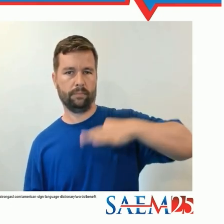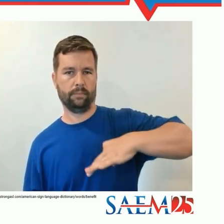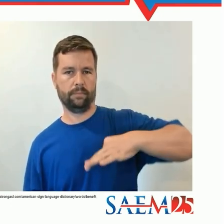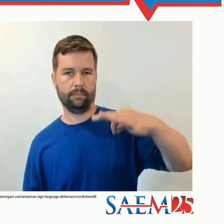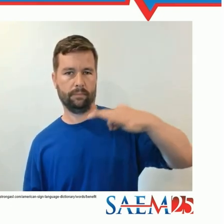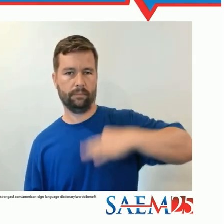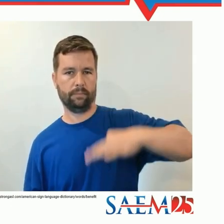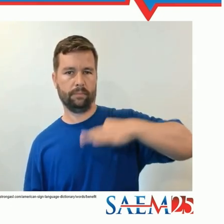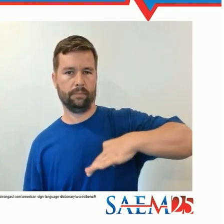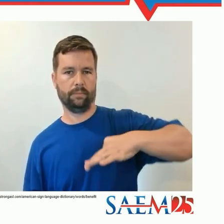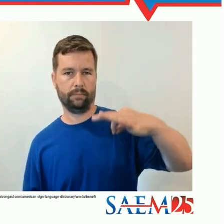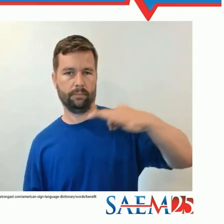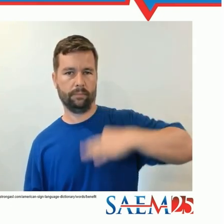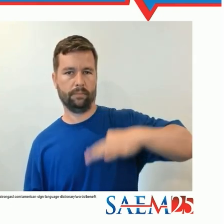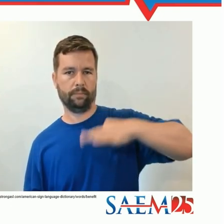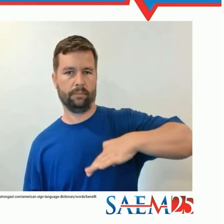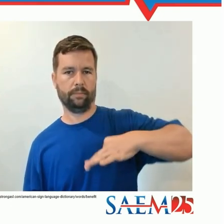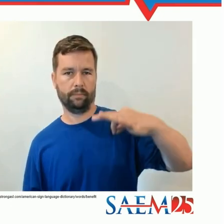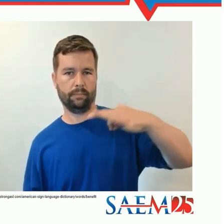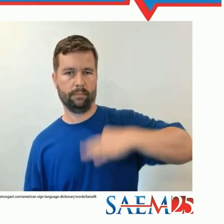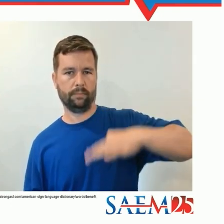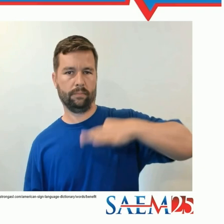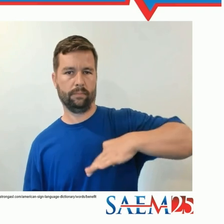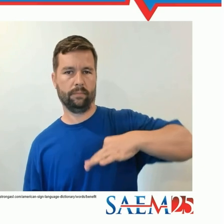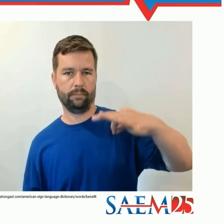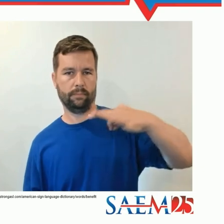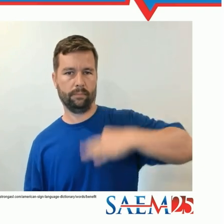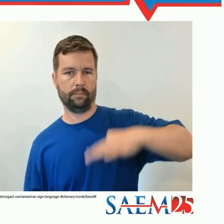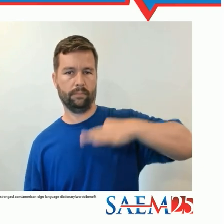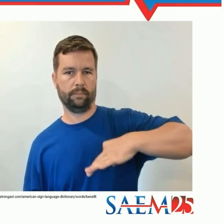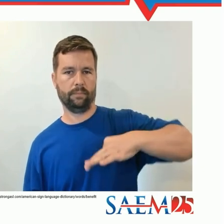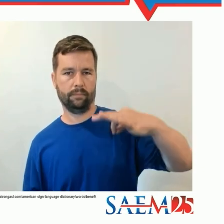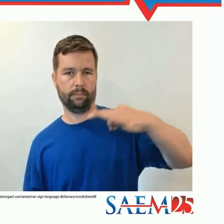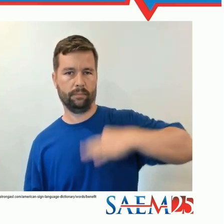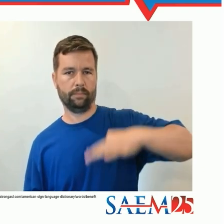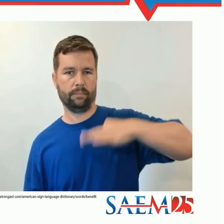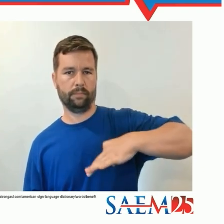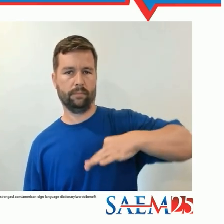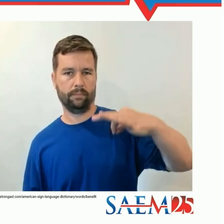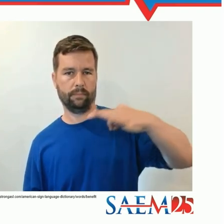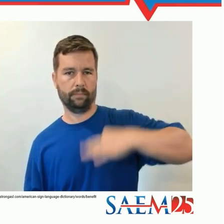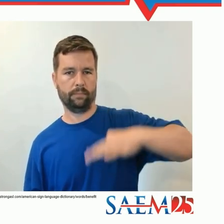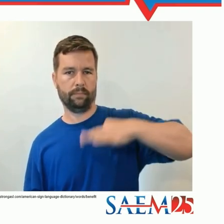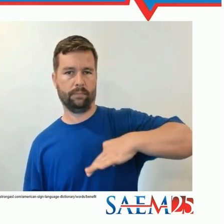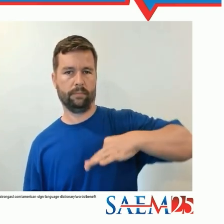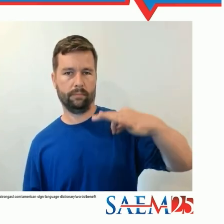And then like, she got tons of like positive comments from patients just because she was unique. She stood out.